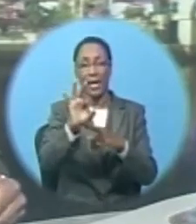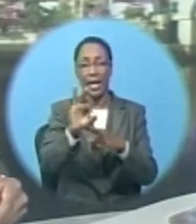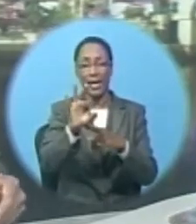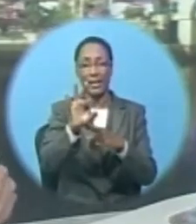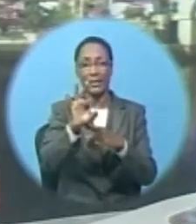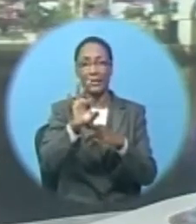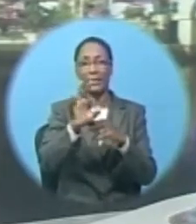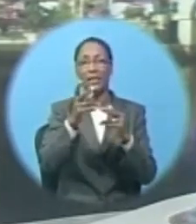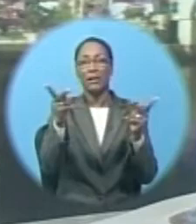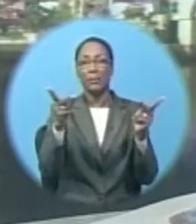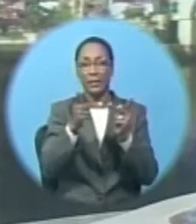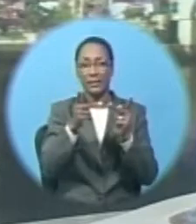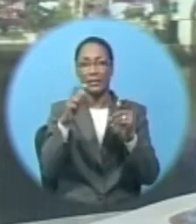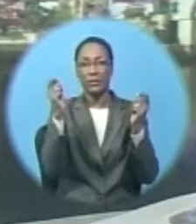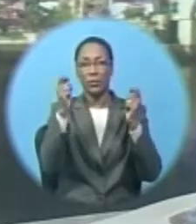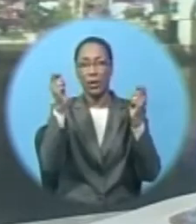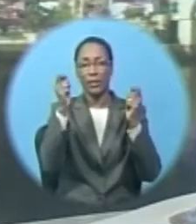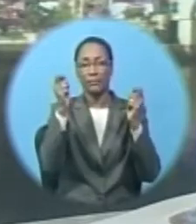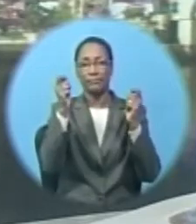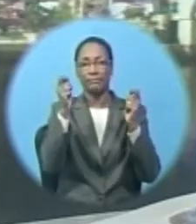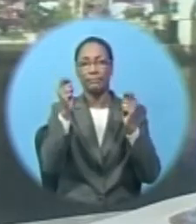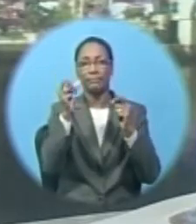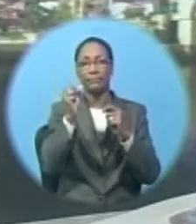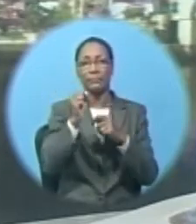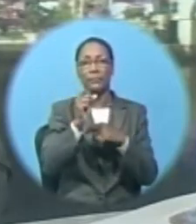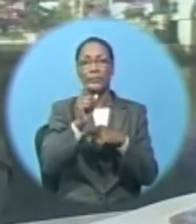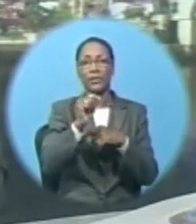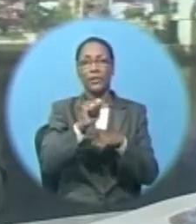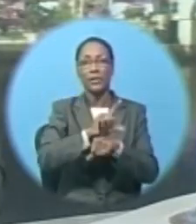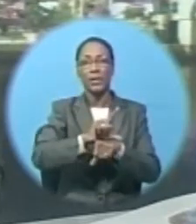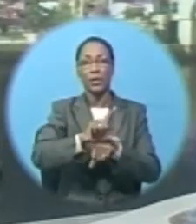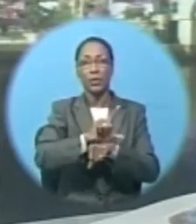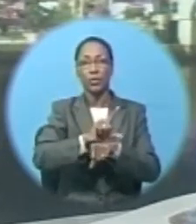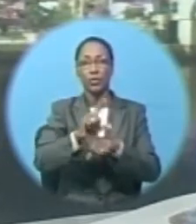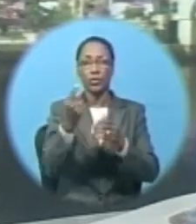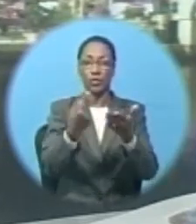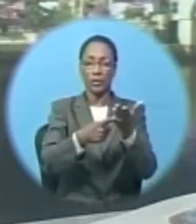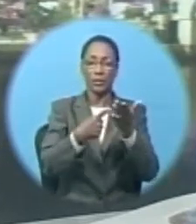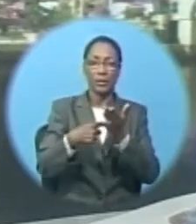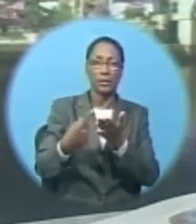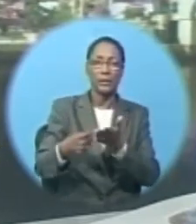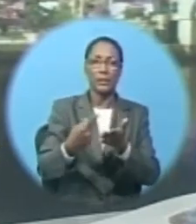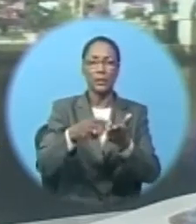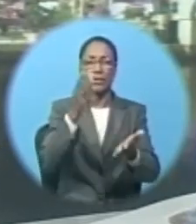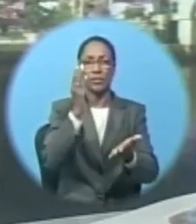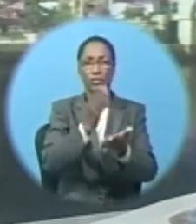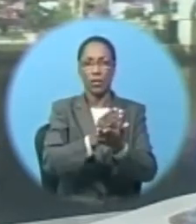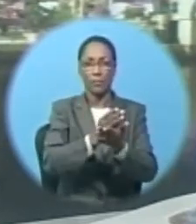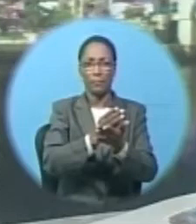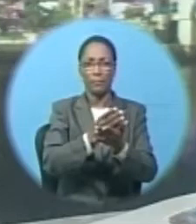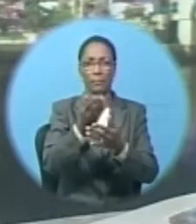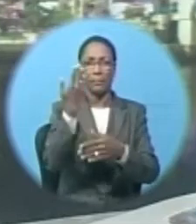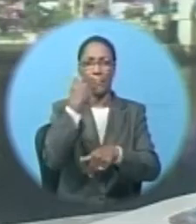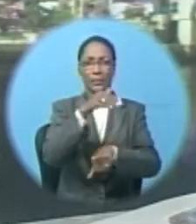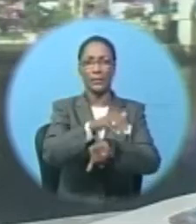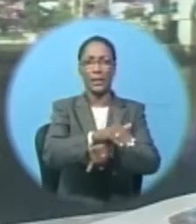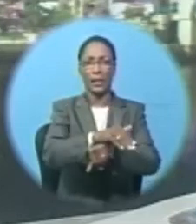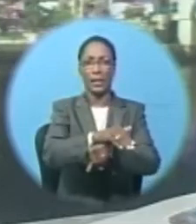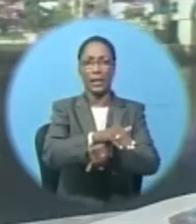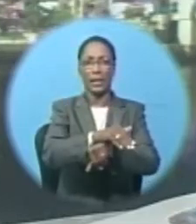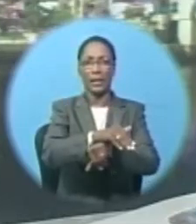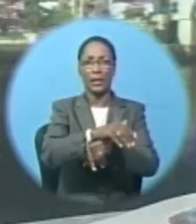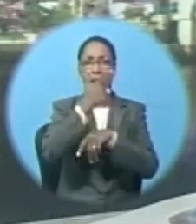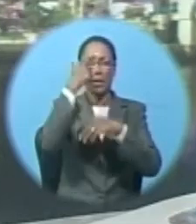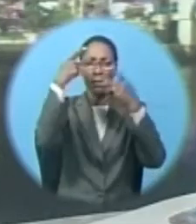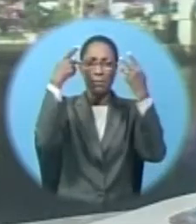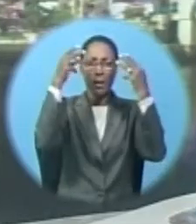In St. Lucia, debate on the 2017-2018 appropriation bill ended abruptly last night. In a stunning turn of